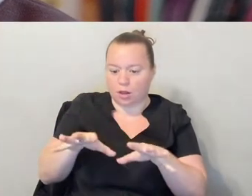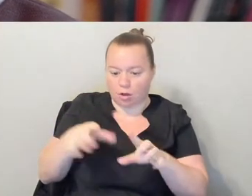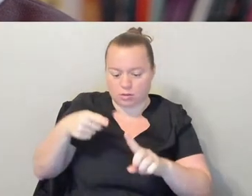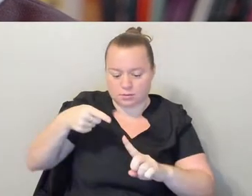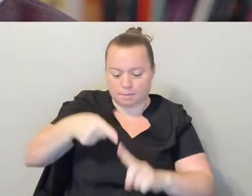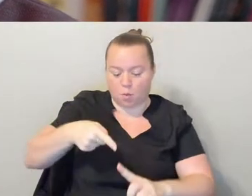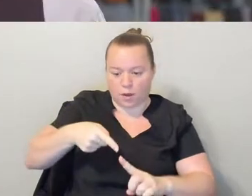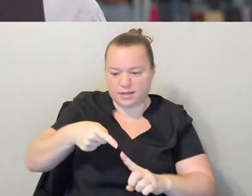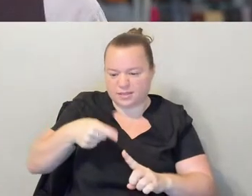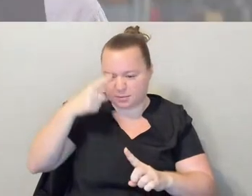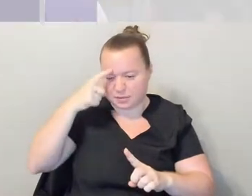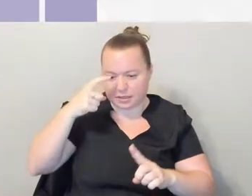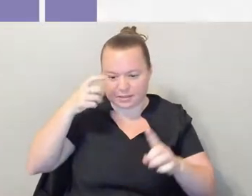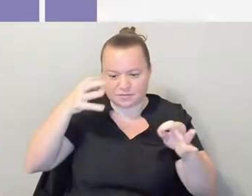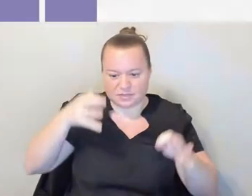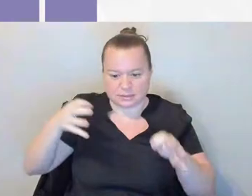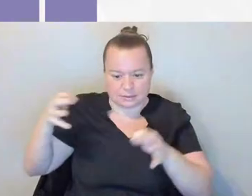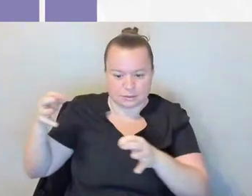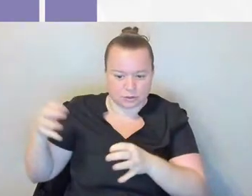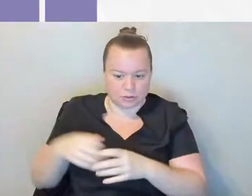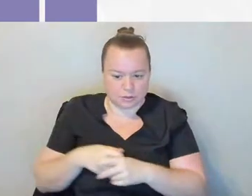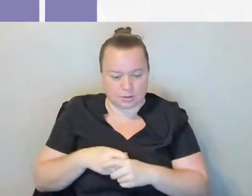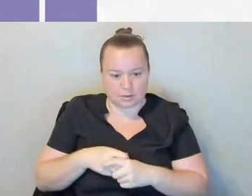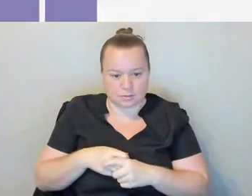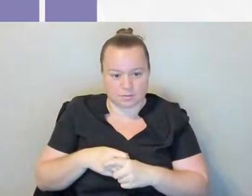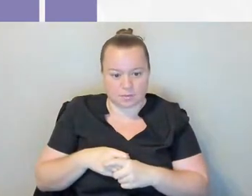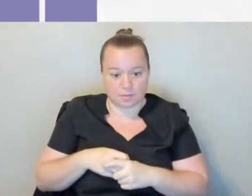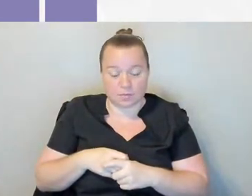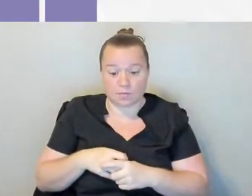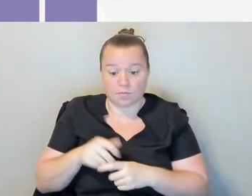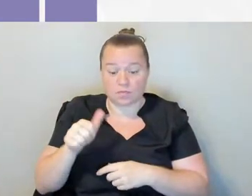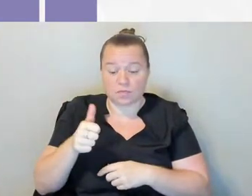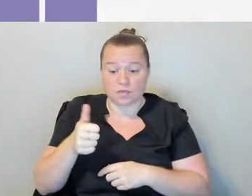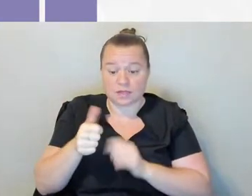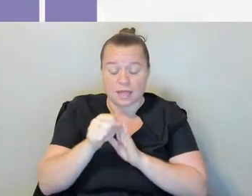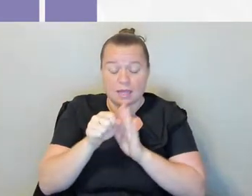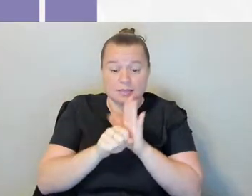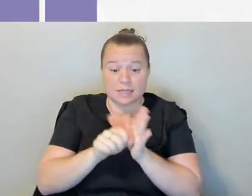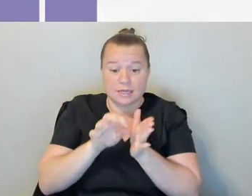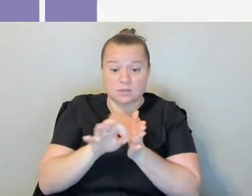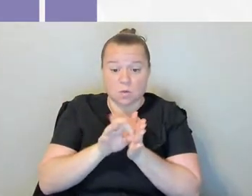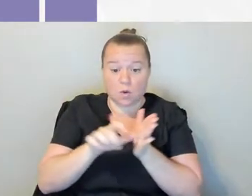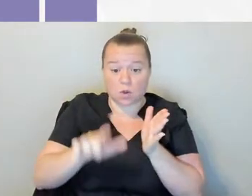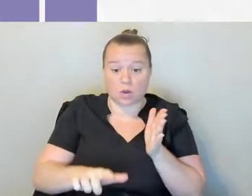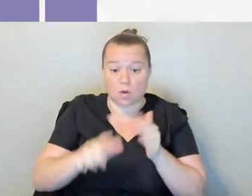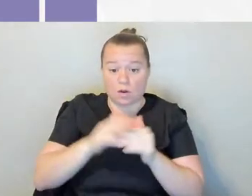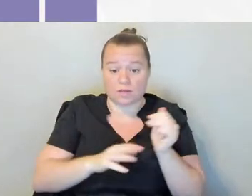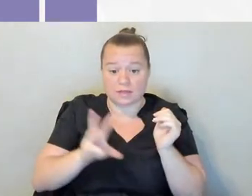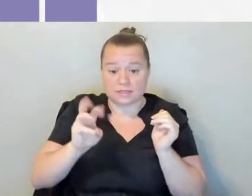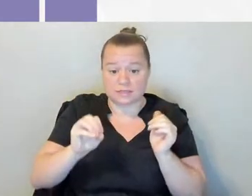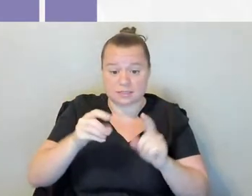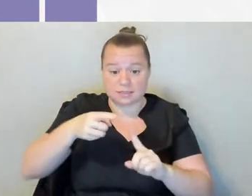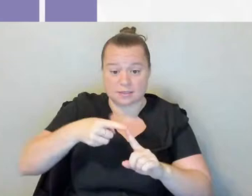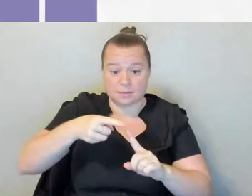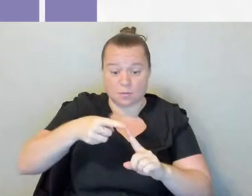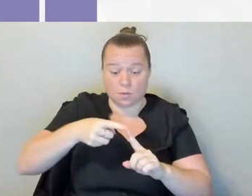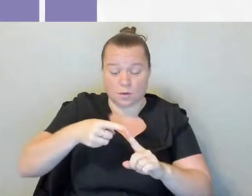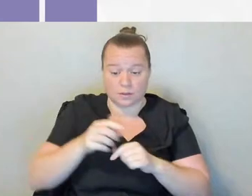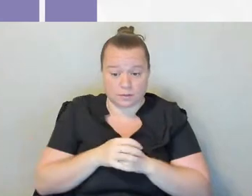decision making. 10 member states scored lower than 60 points in this year's gender equality